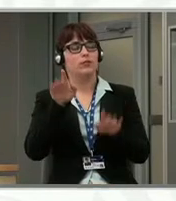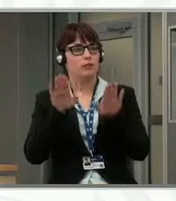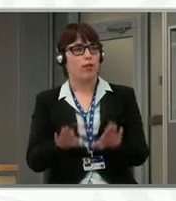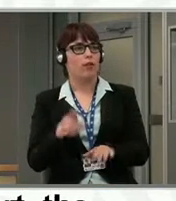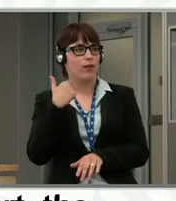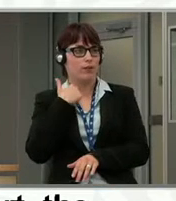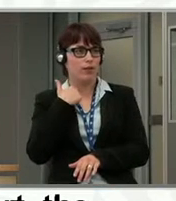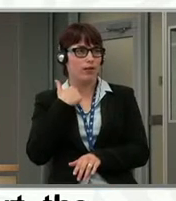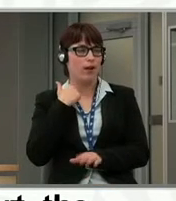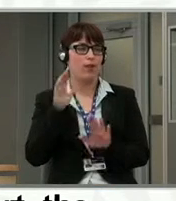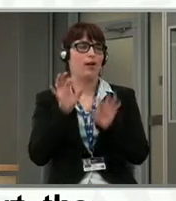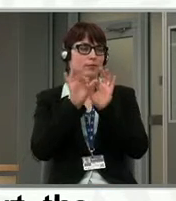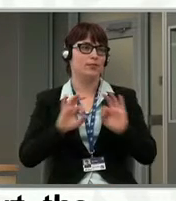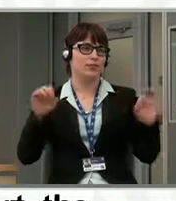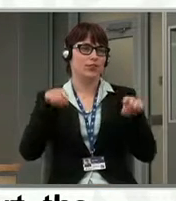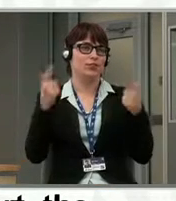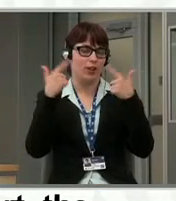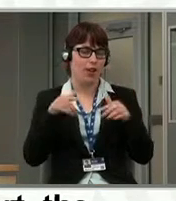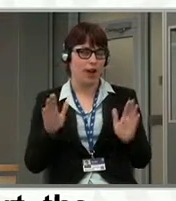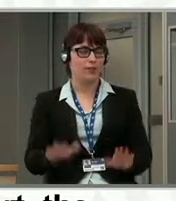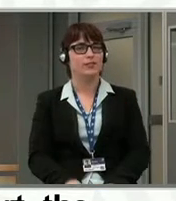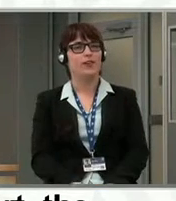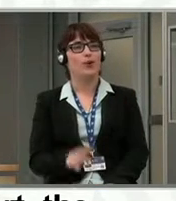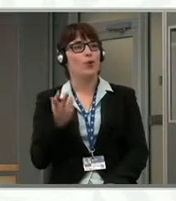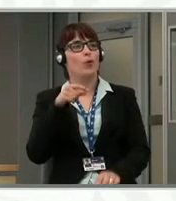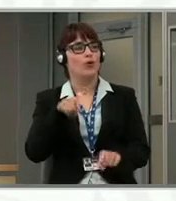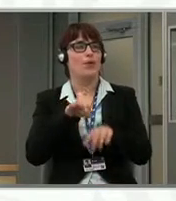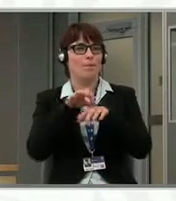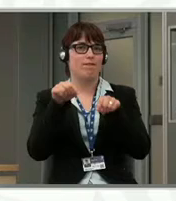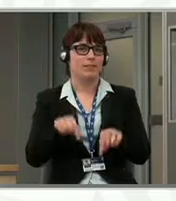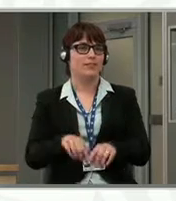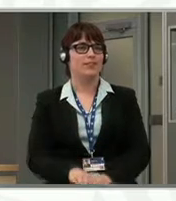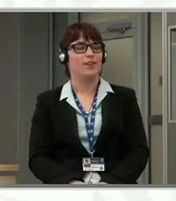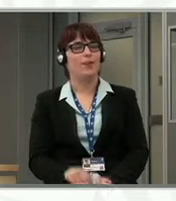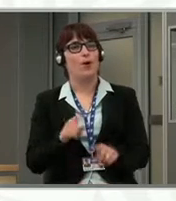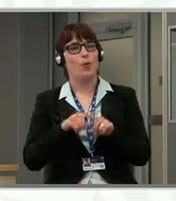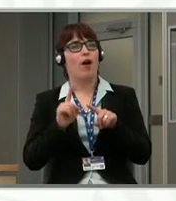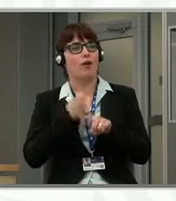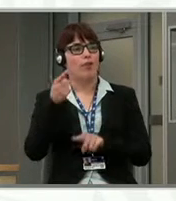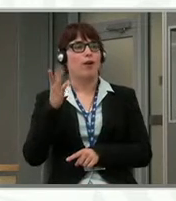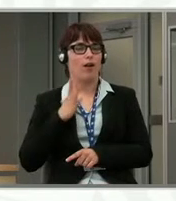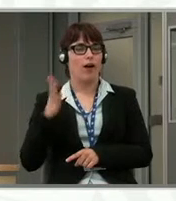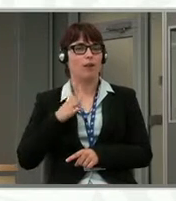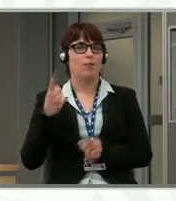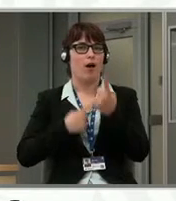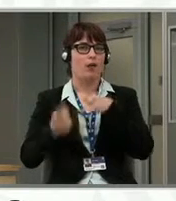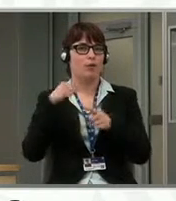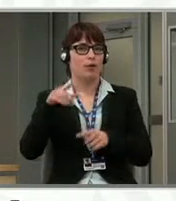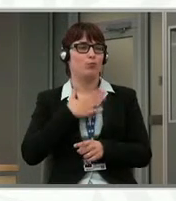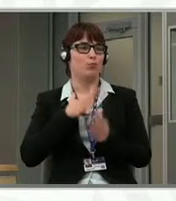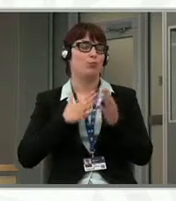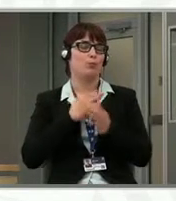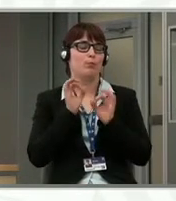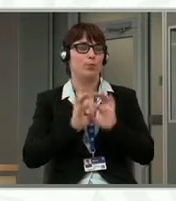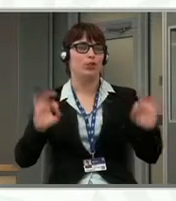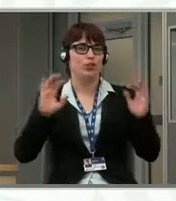At 1, you have the opportunity to grab a snack, and for those who will spend some time in